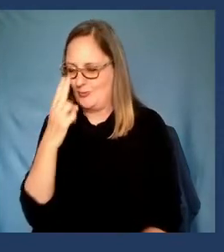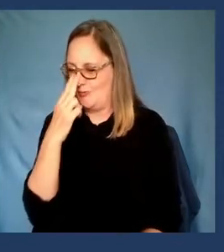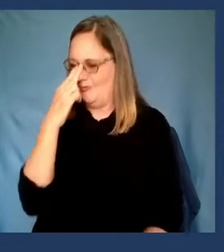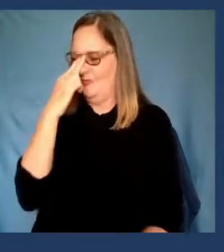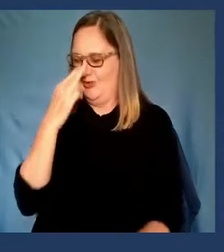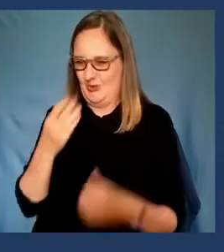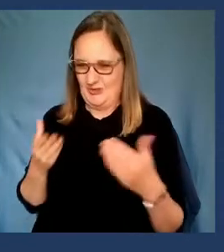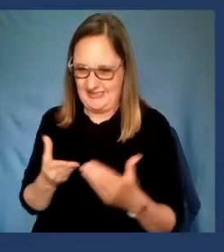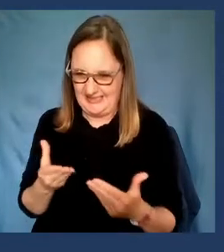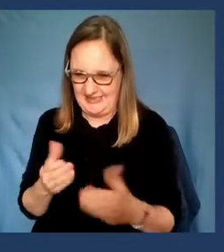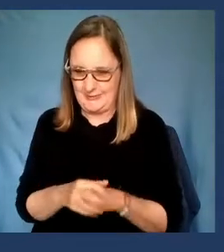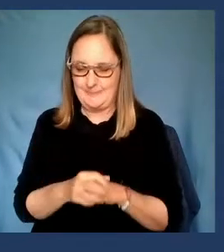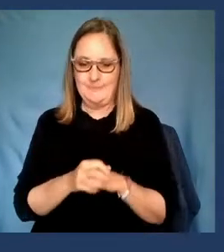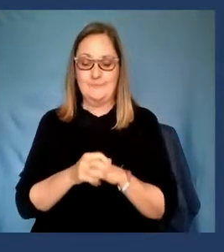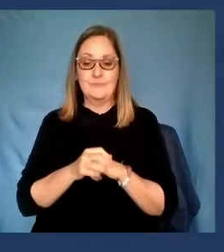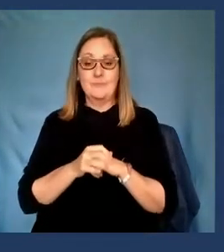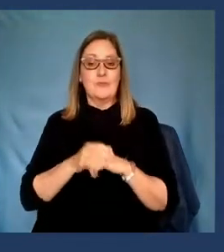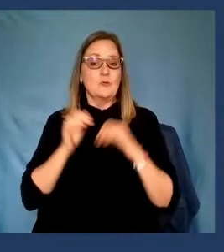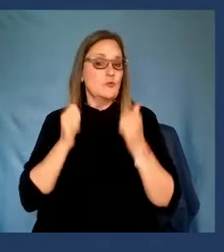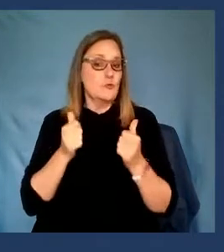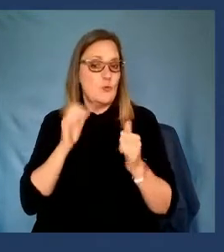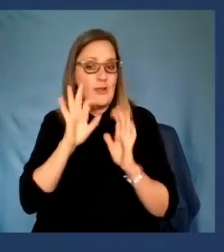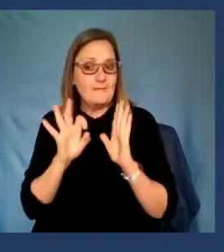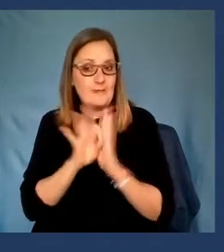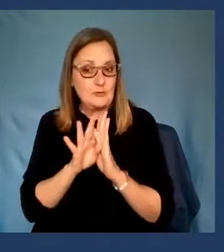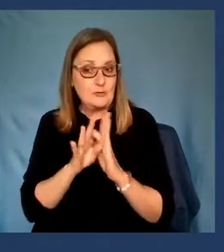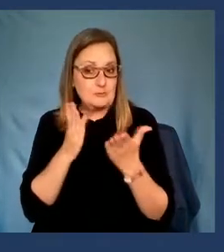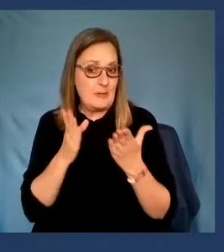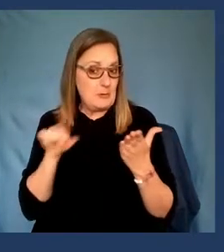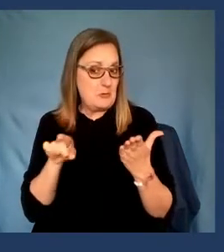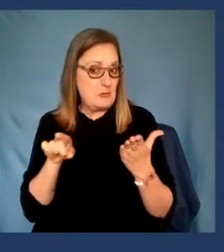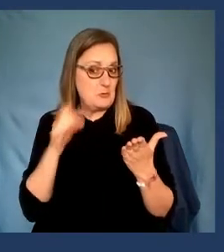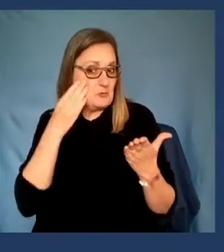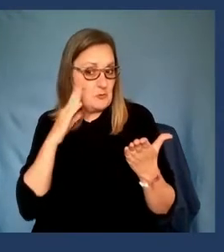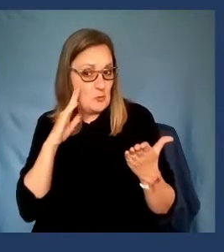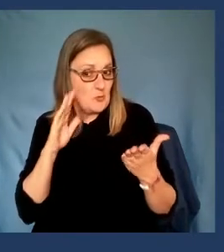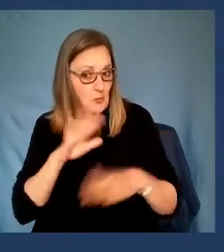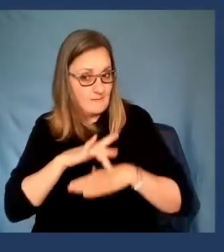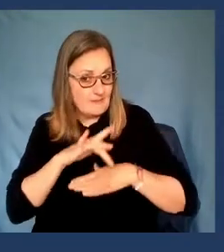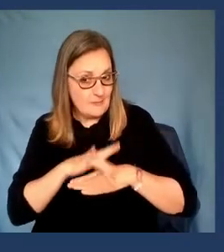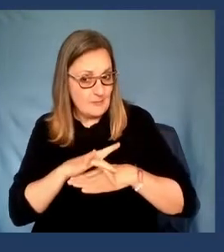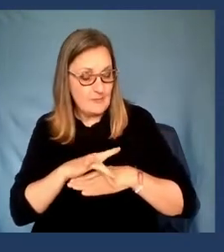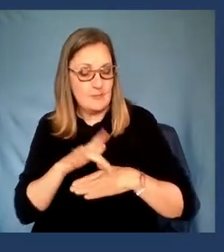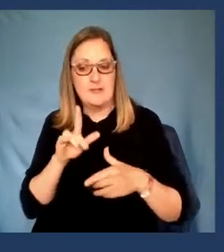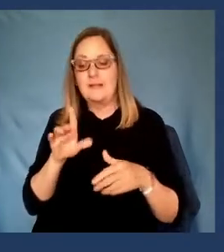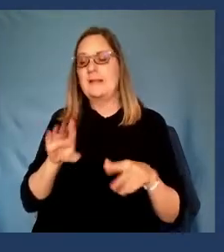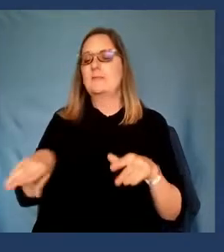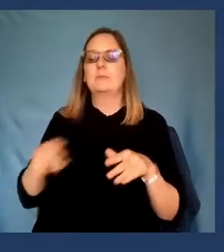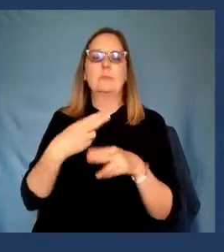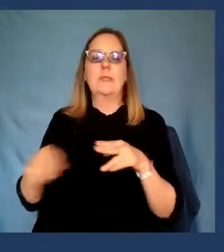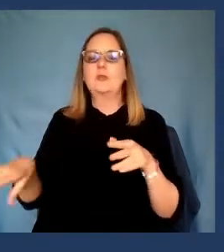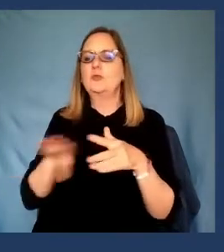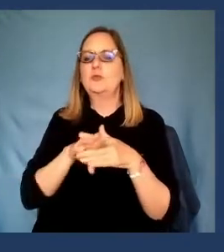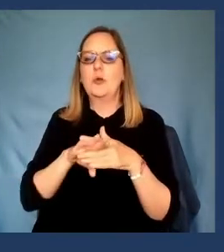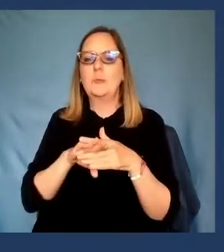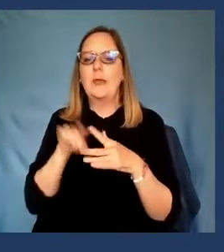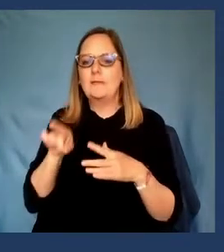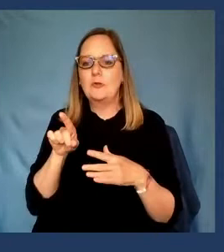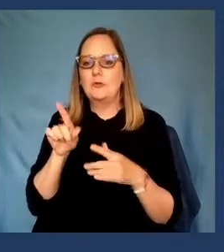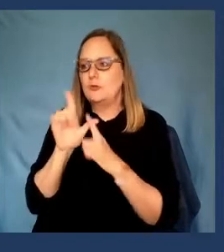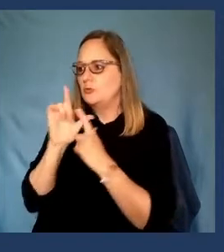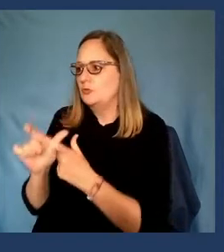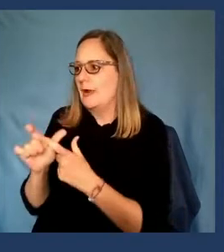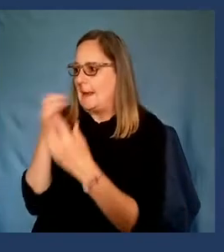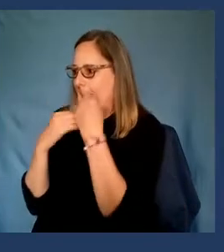be aware of. And then there'll be a short break for you to go and collect your drinks, nibbles, change into